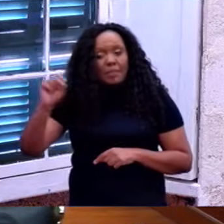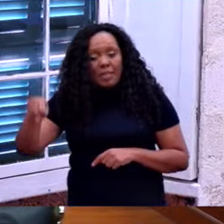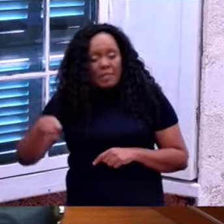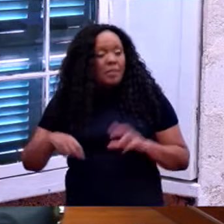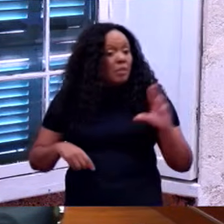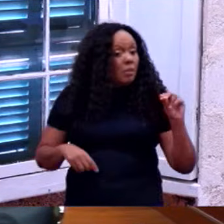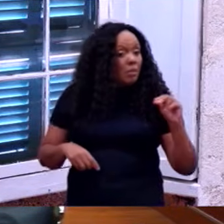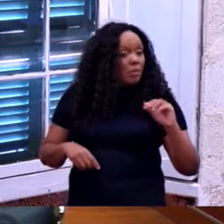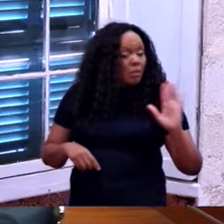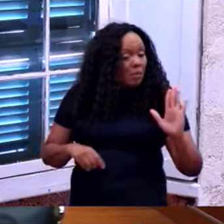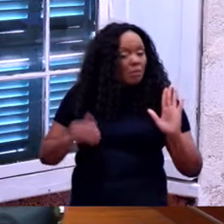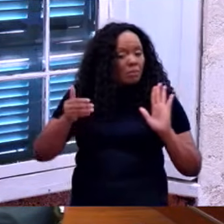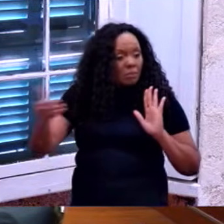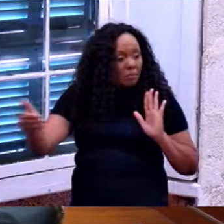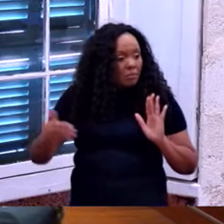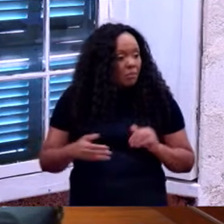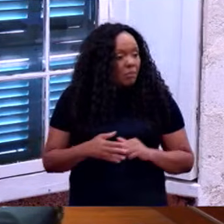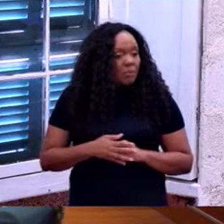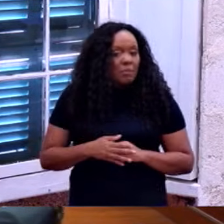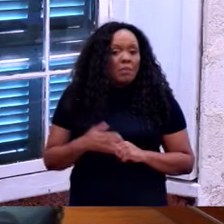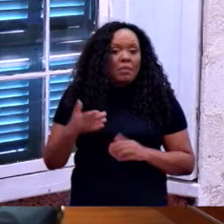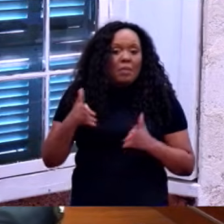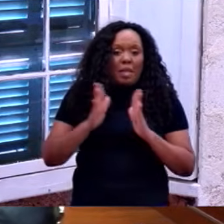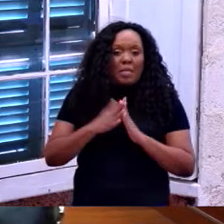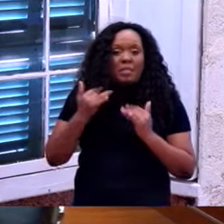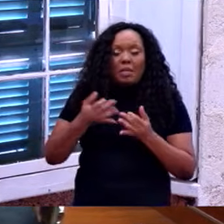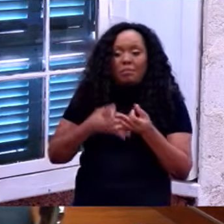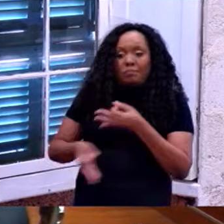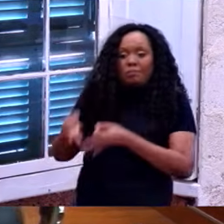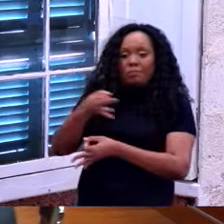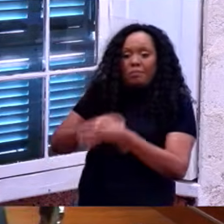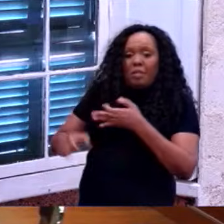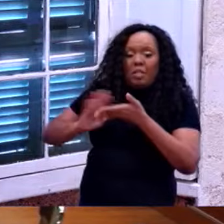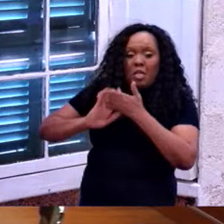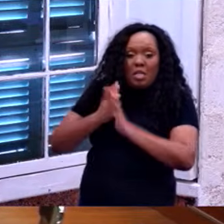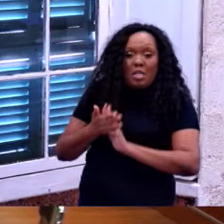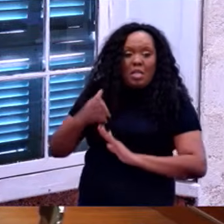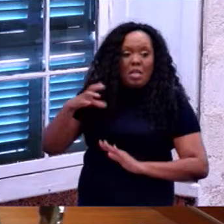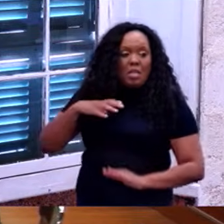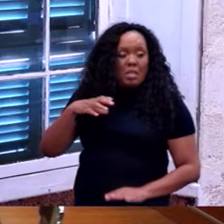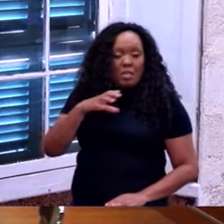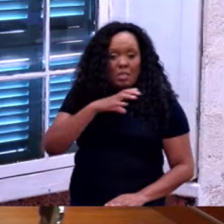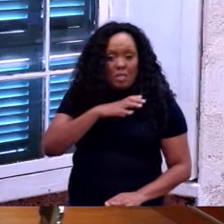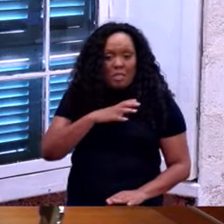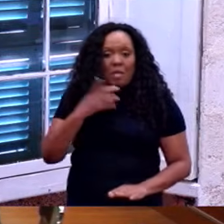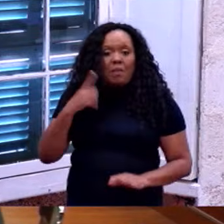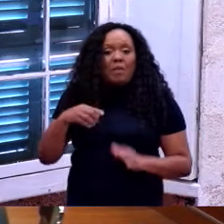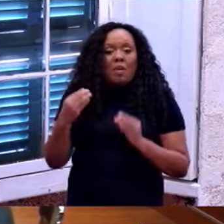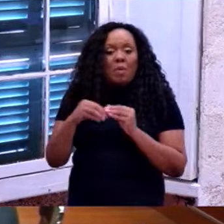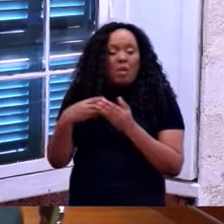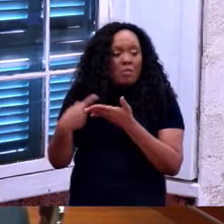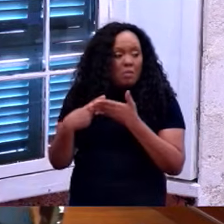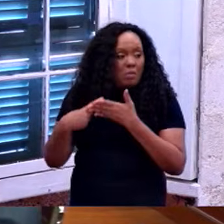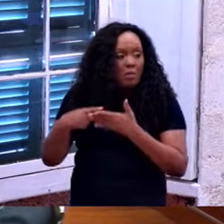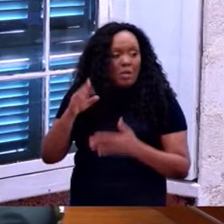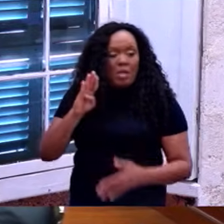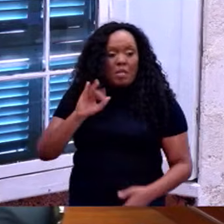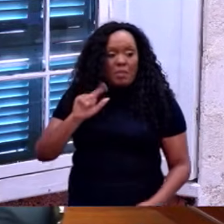have it. Mr. President, I beg to move that Your Honor do now leave the chair and the Senate resolve itself into committee for further consideration of this